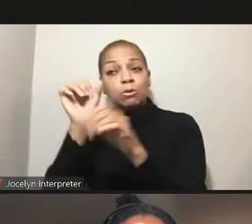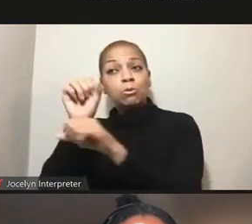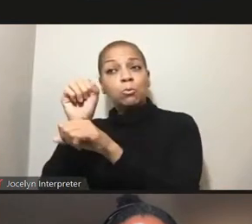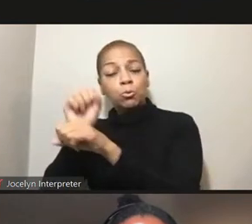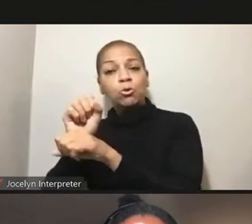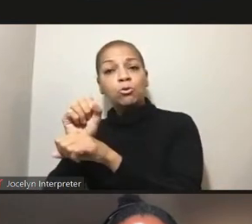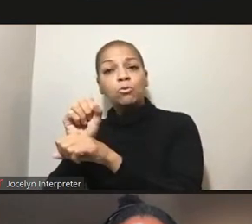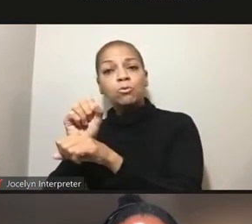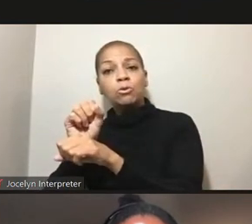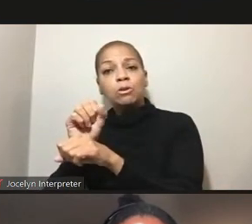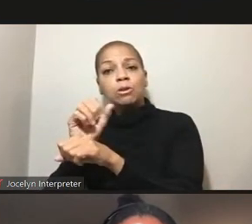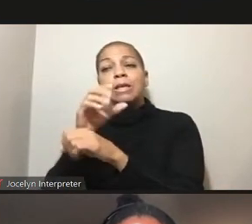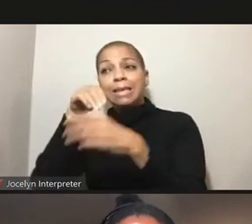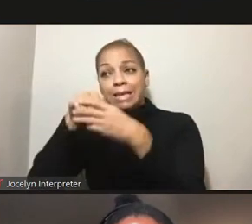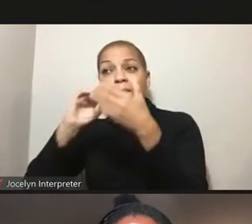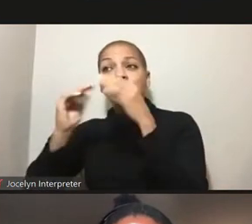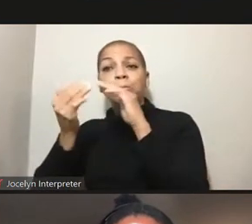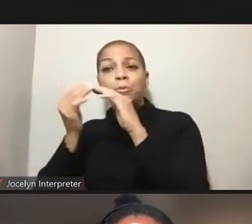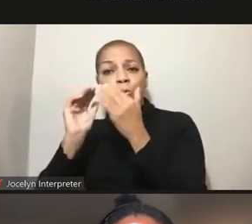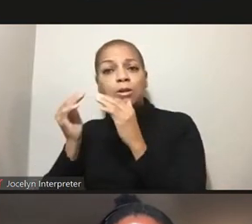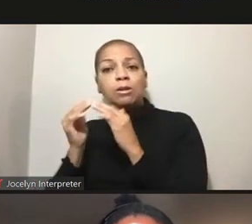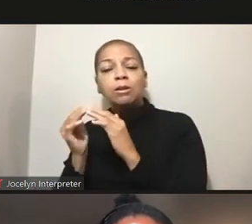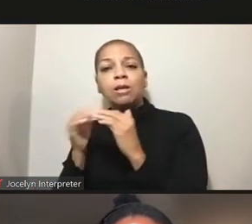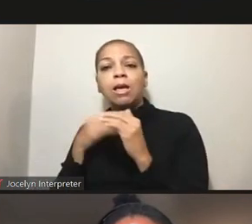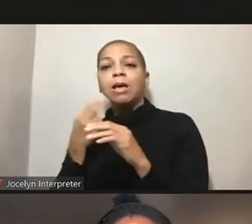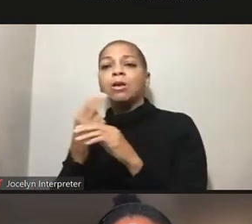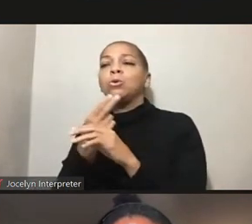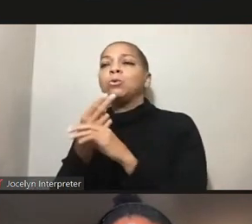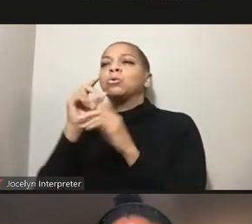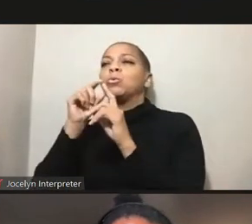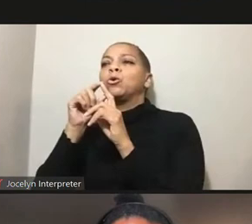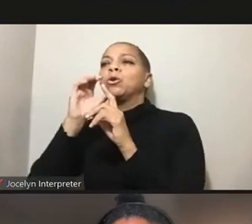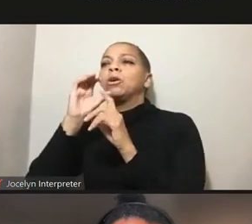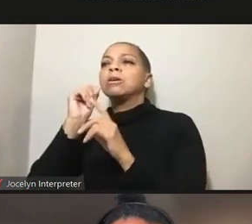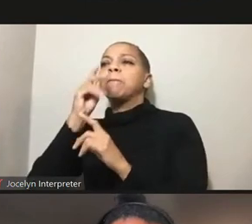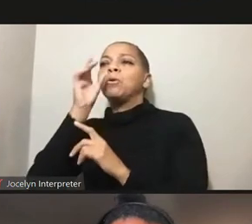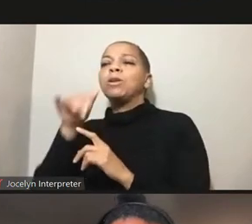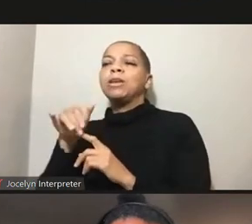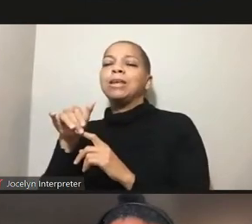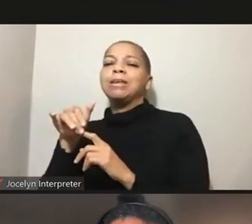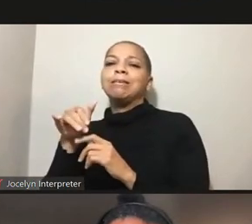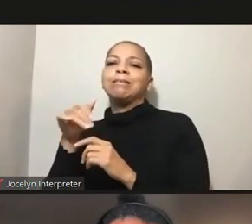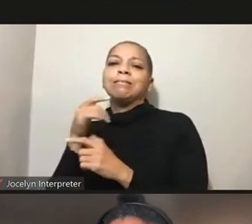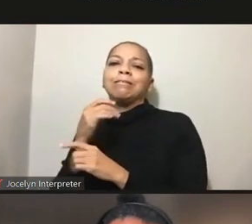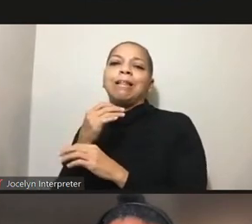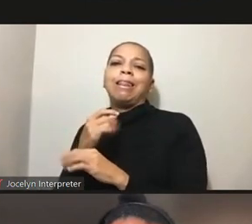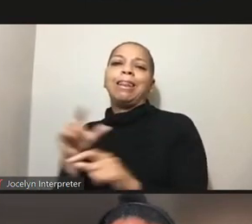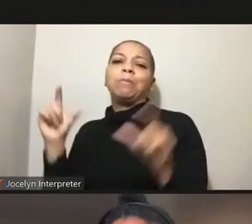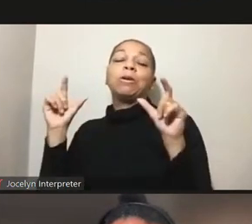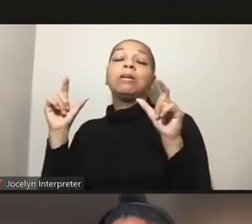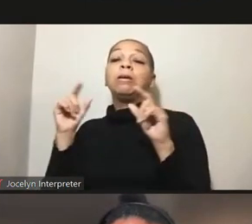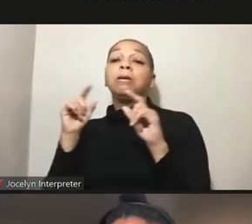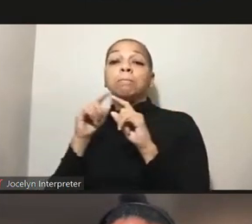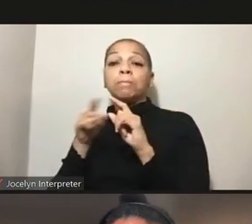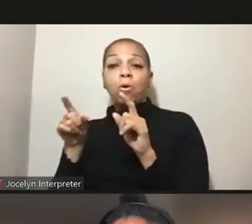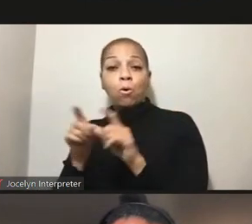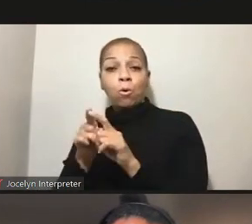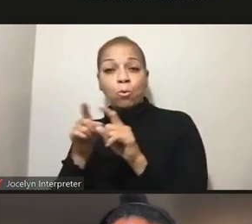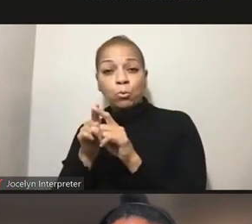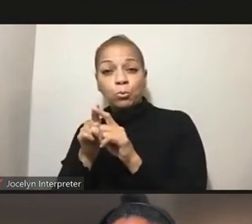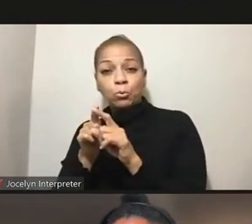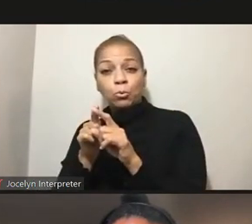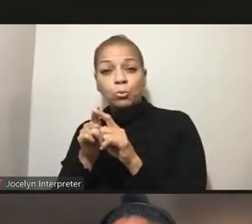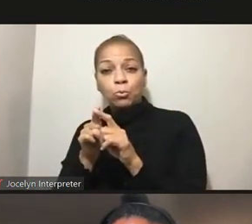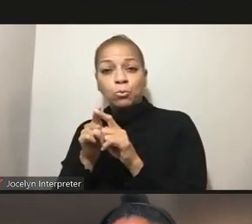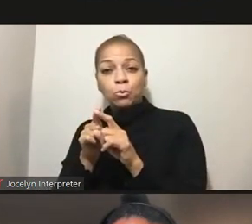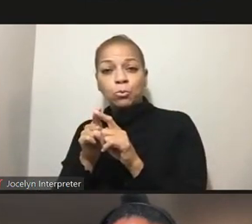work in community. And I use the word community in a very liberal sort of way. But also, you know, to when